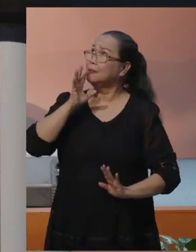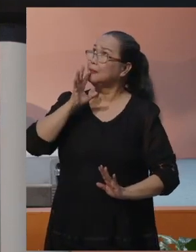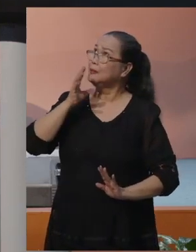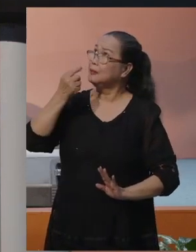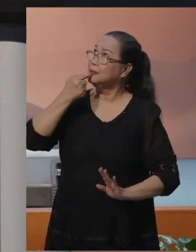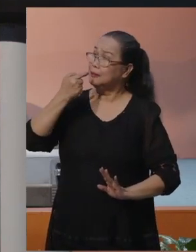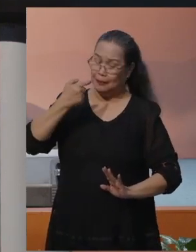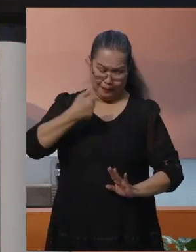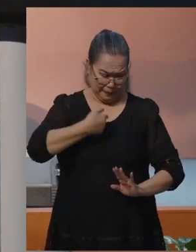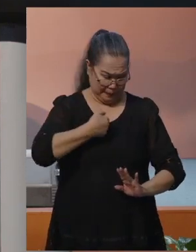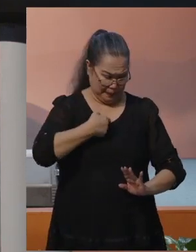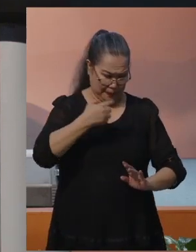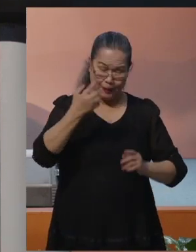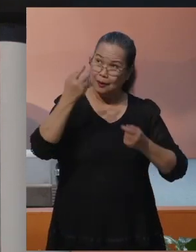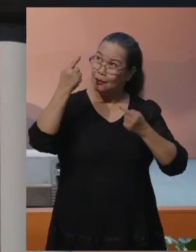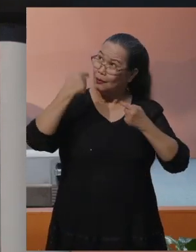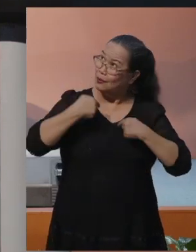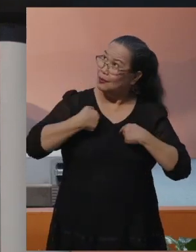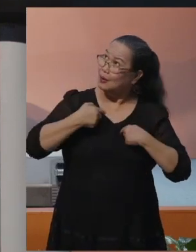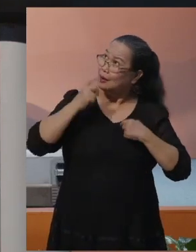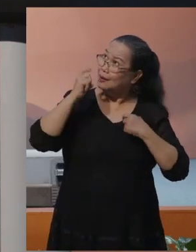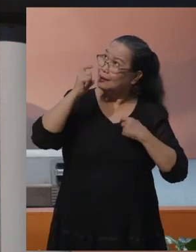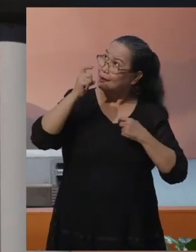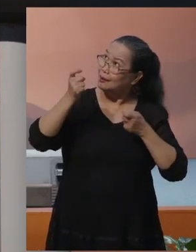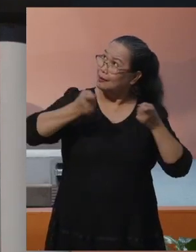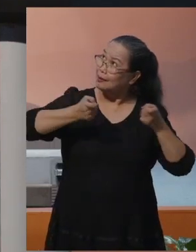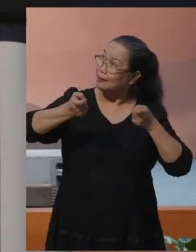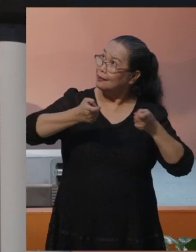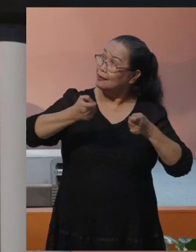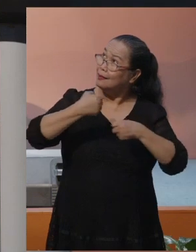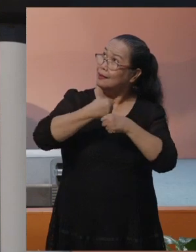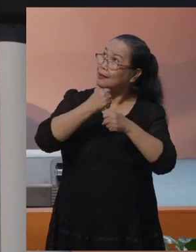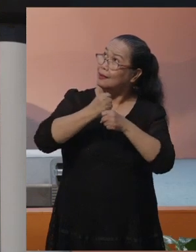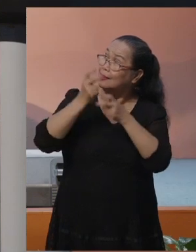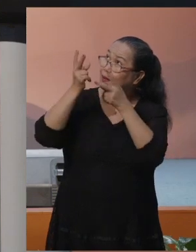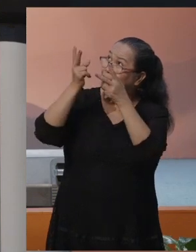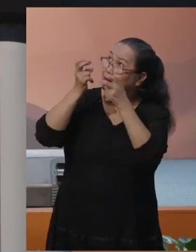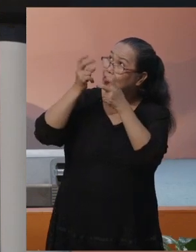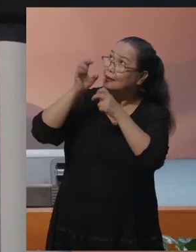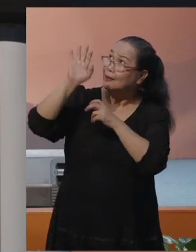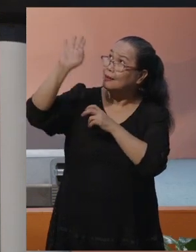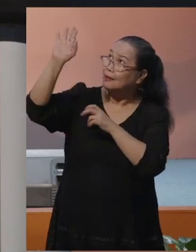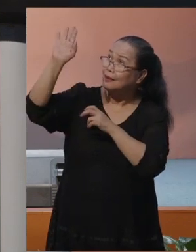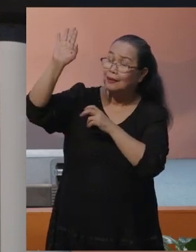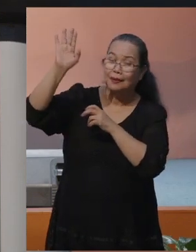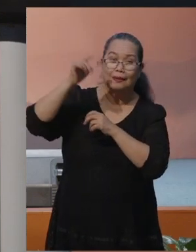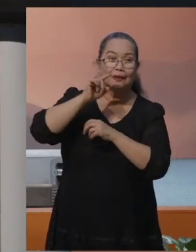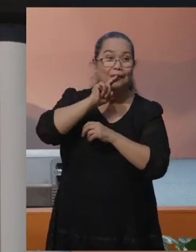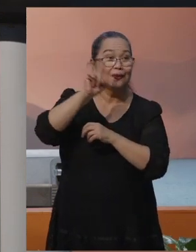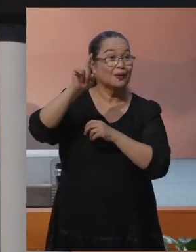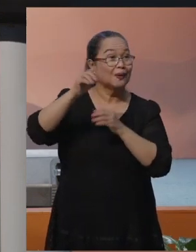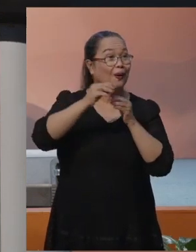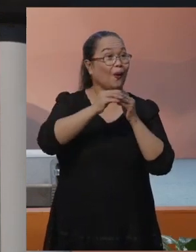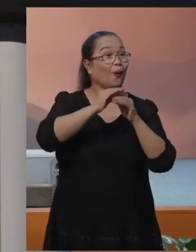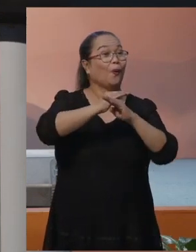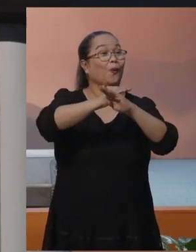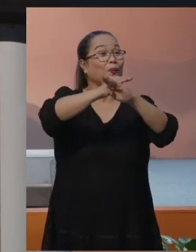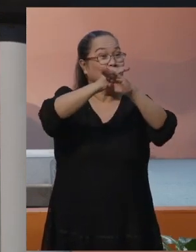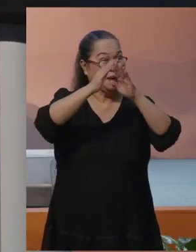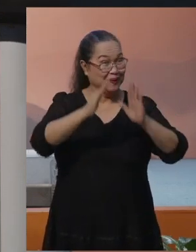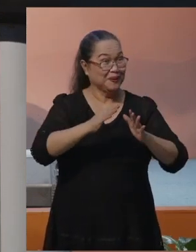me, oh, hasten or control, or speak and make me listen, Thou guardian of my soul.